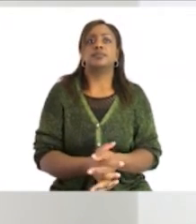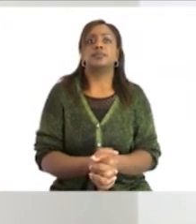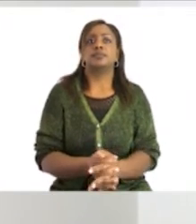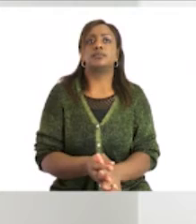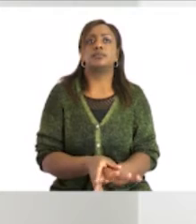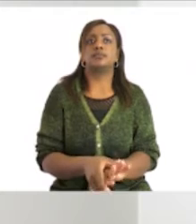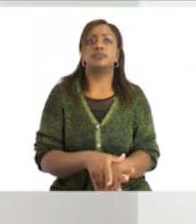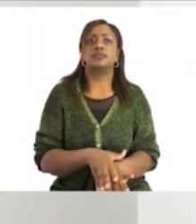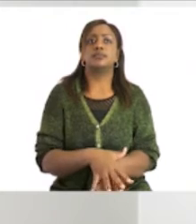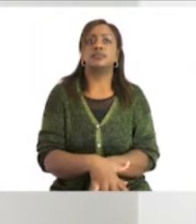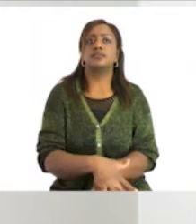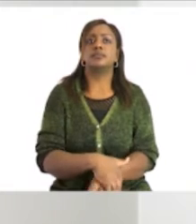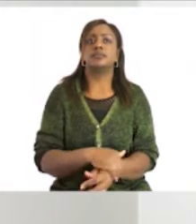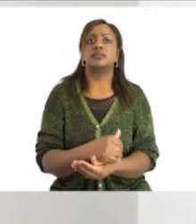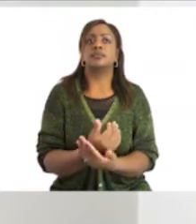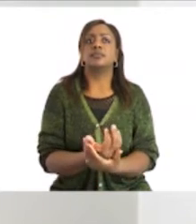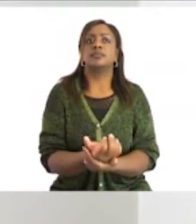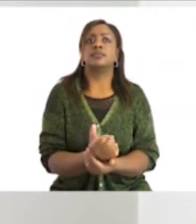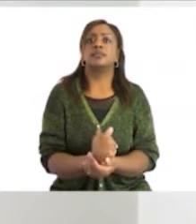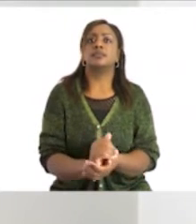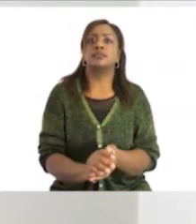Rub it all over your hands.